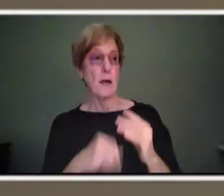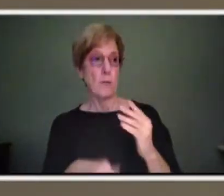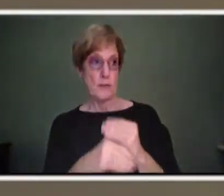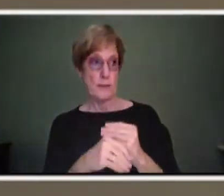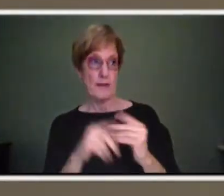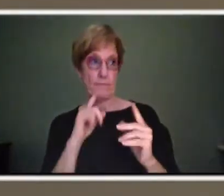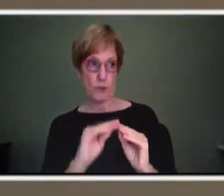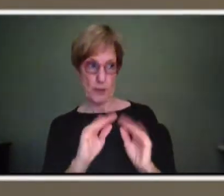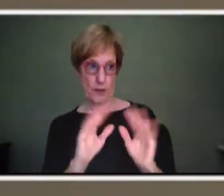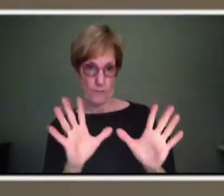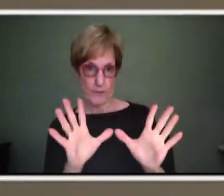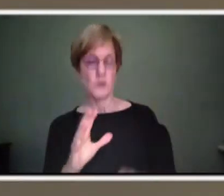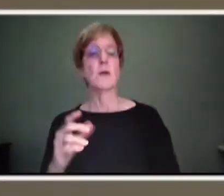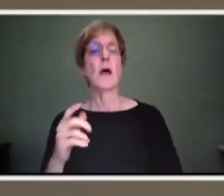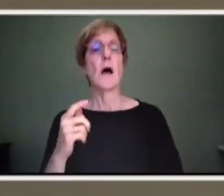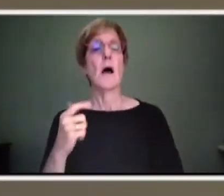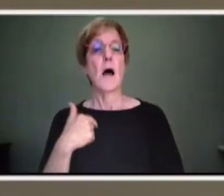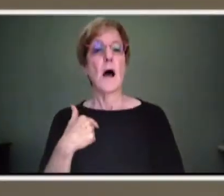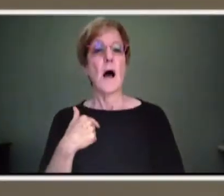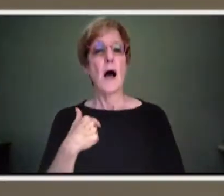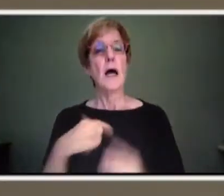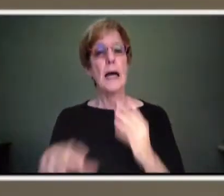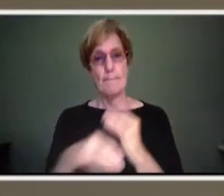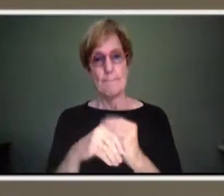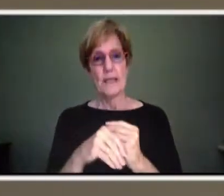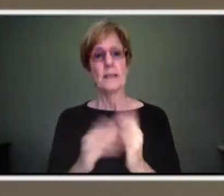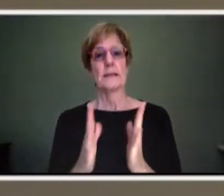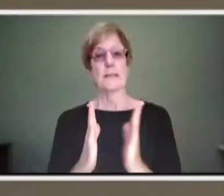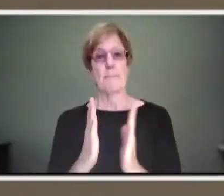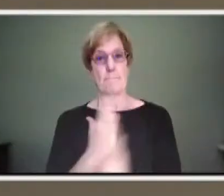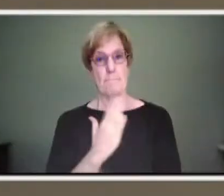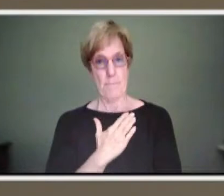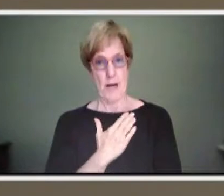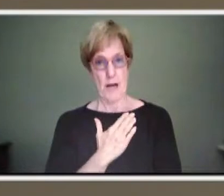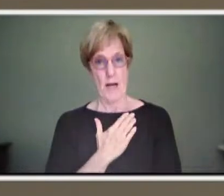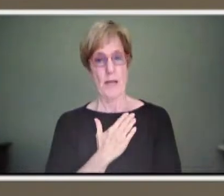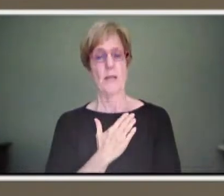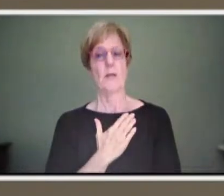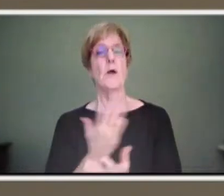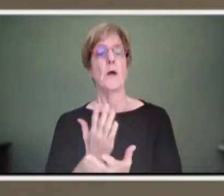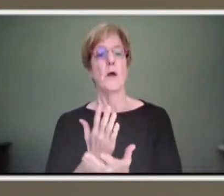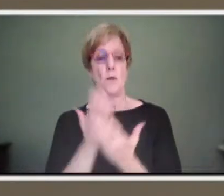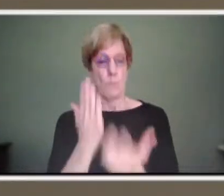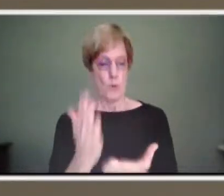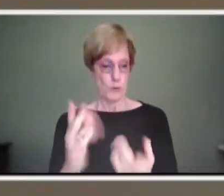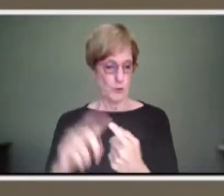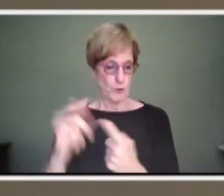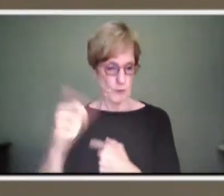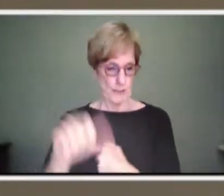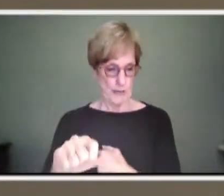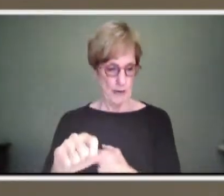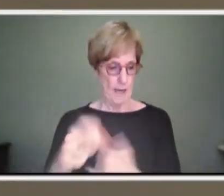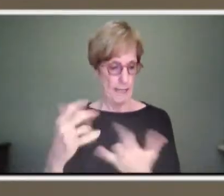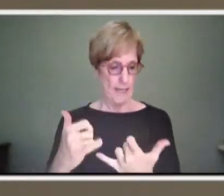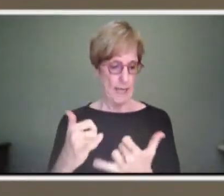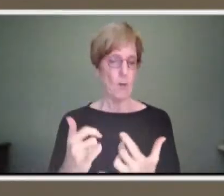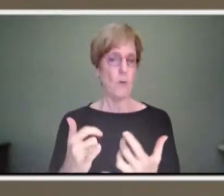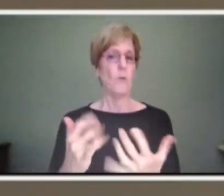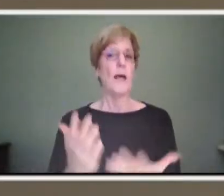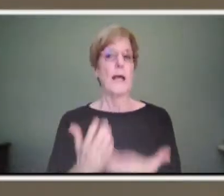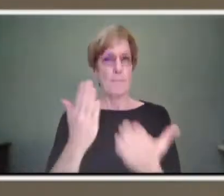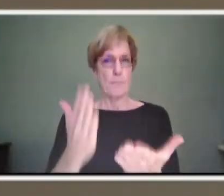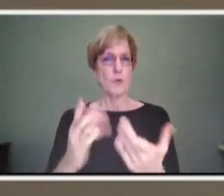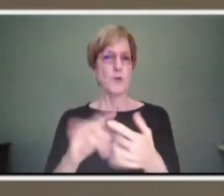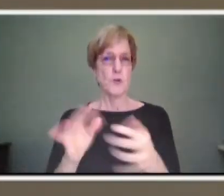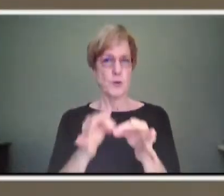clarification. I will amend my motion to deny to a motion to defer. It actually would be